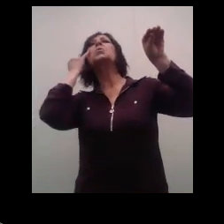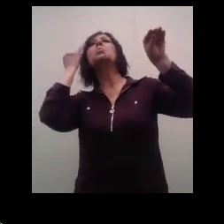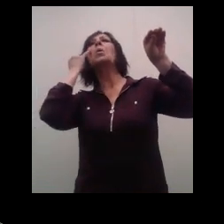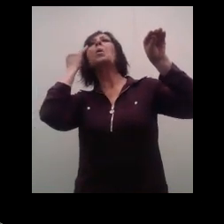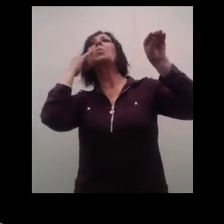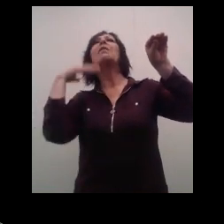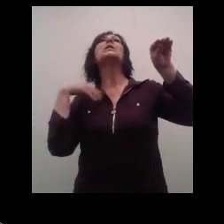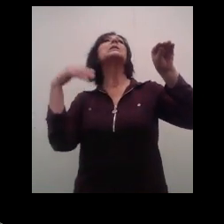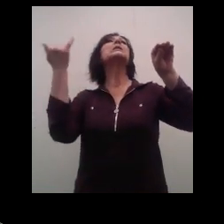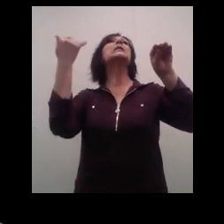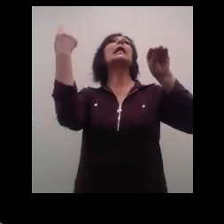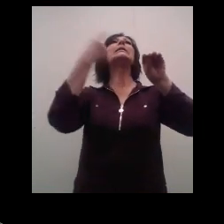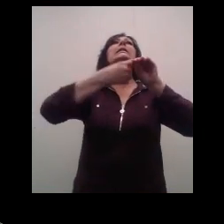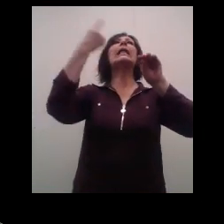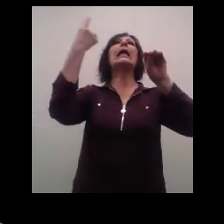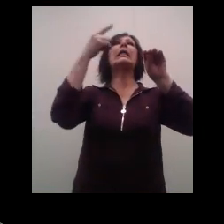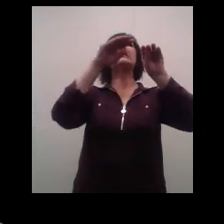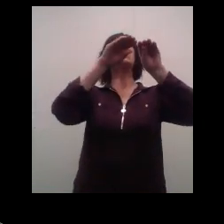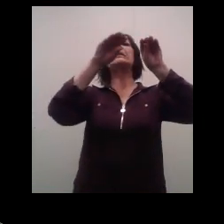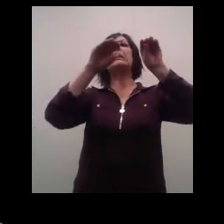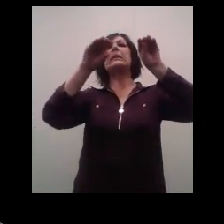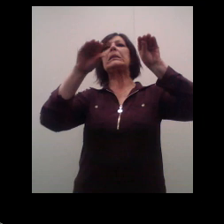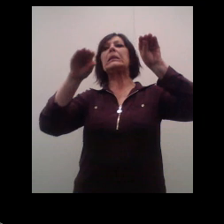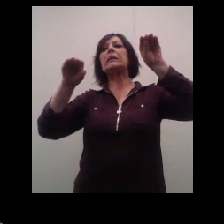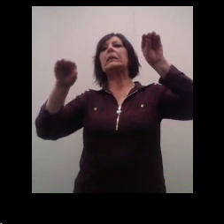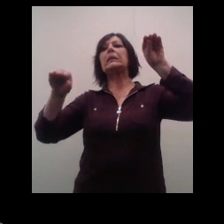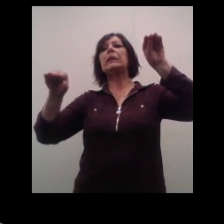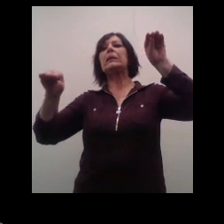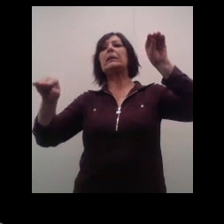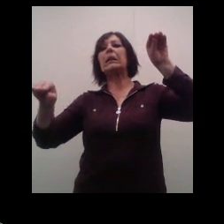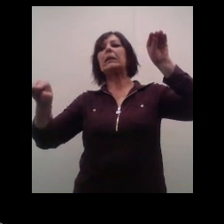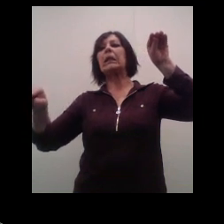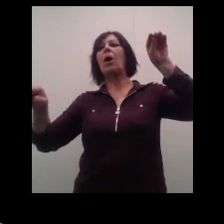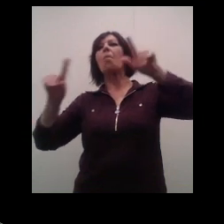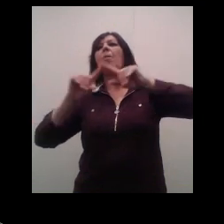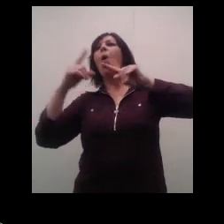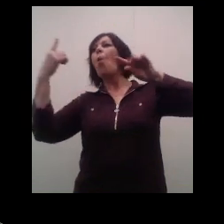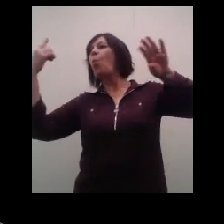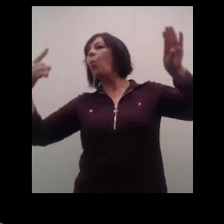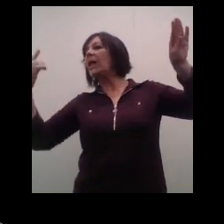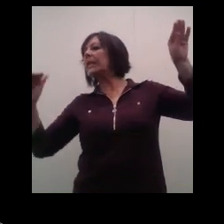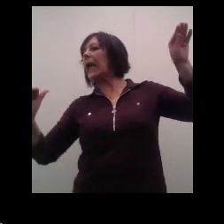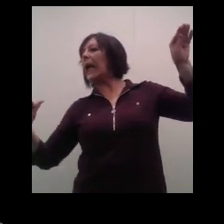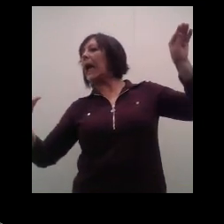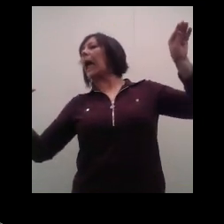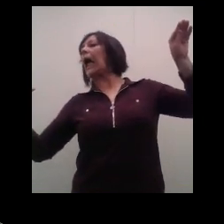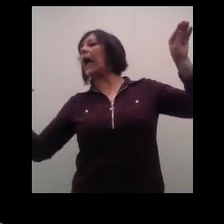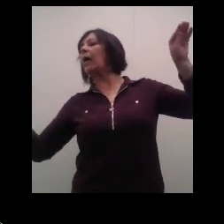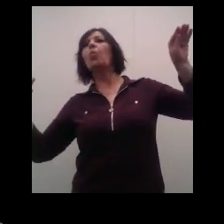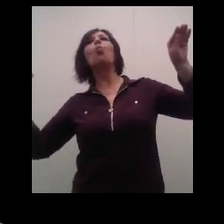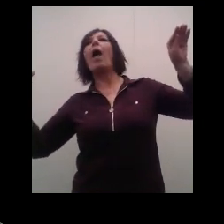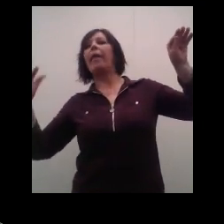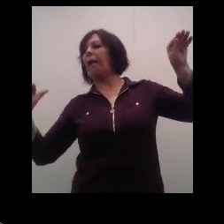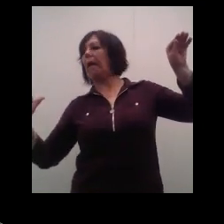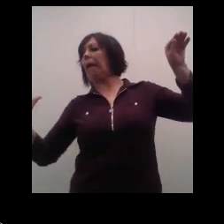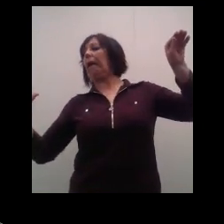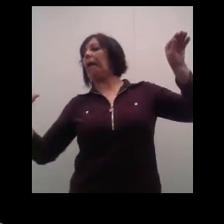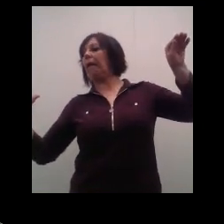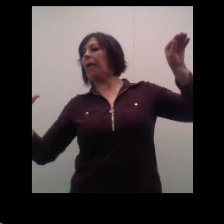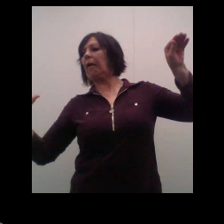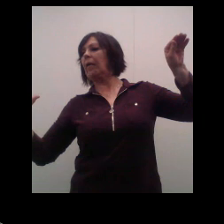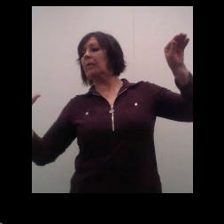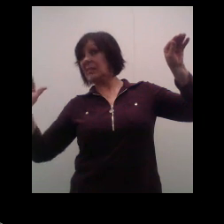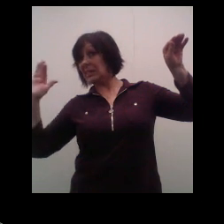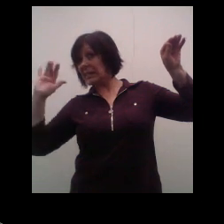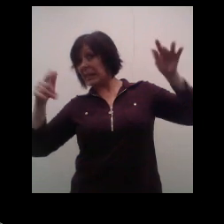days of that downward trend. But if there's one day where there's a net increase, even if it's just by one, from one day to the next,